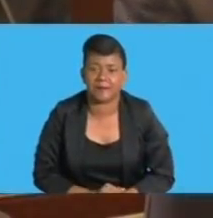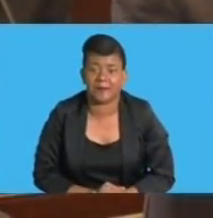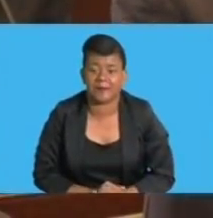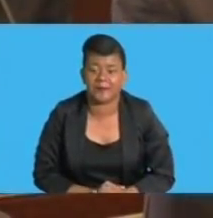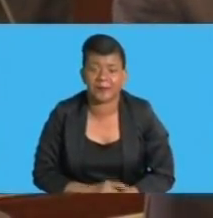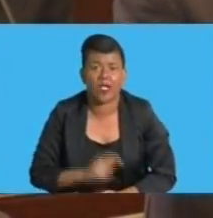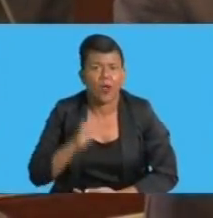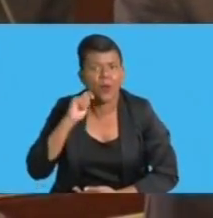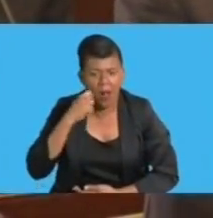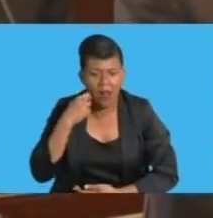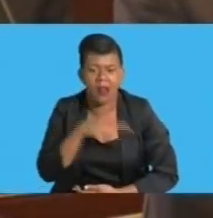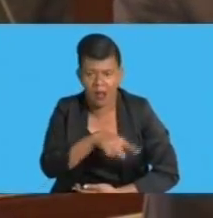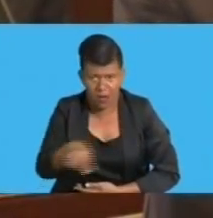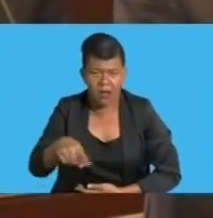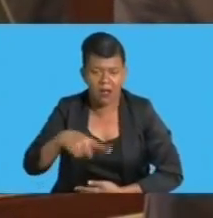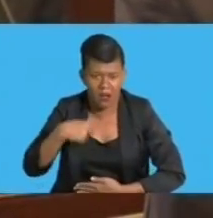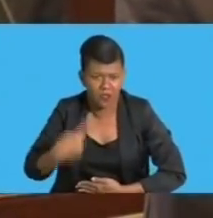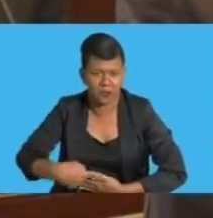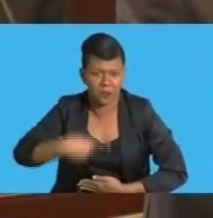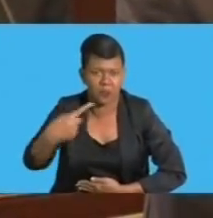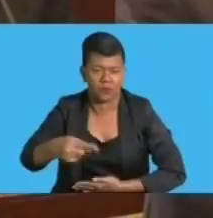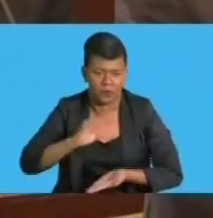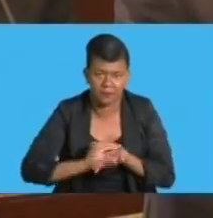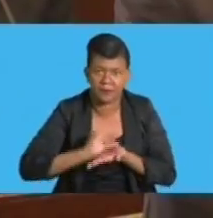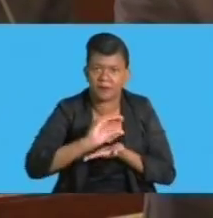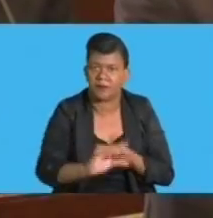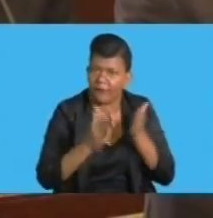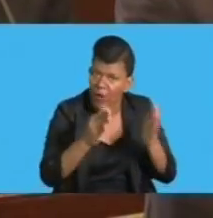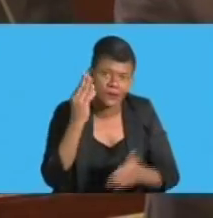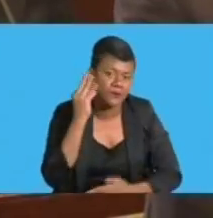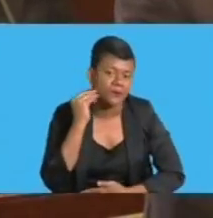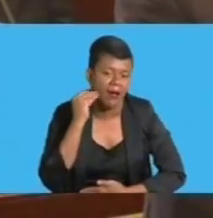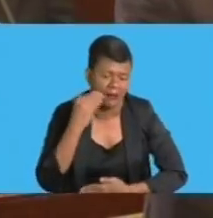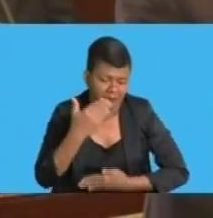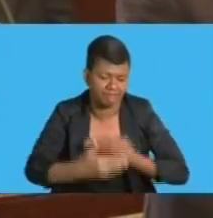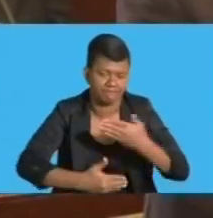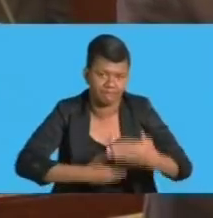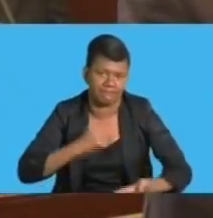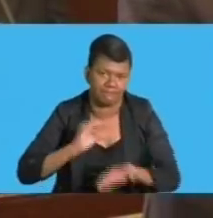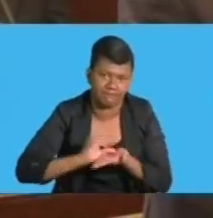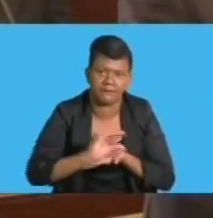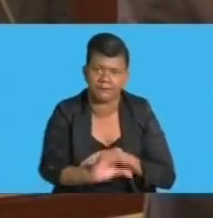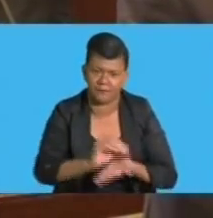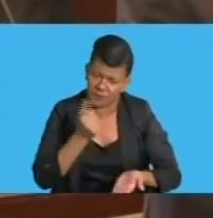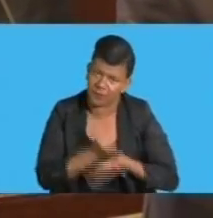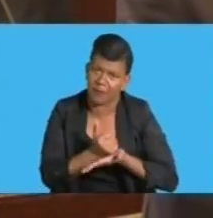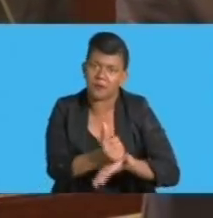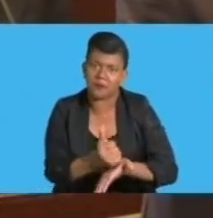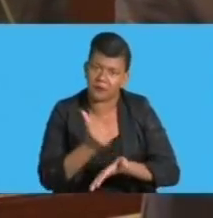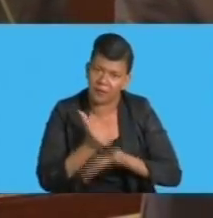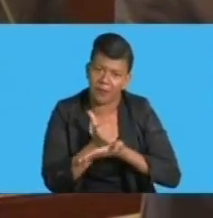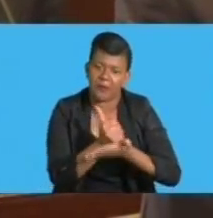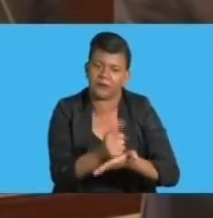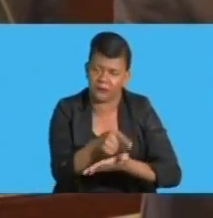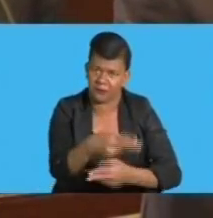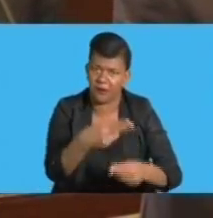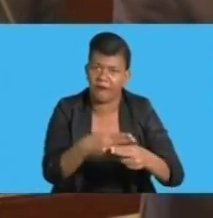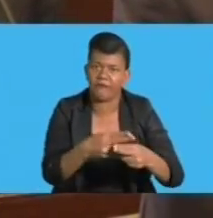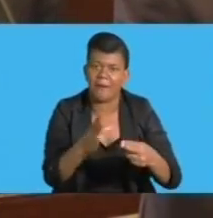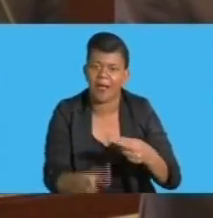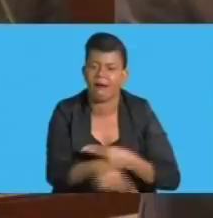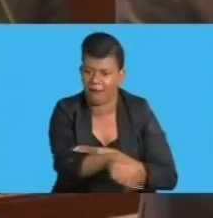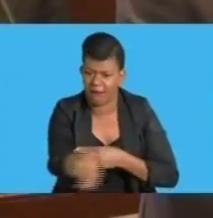fund the sweeping range of support my government has introduced to assist our farmers as part of a strategic game